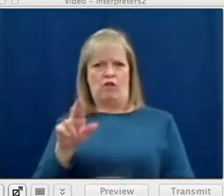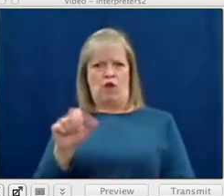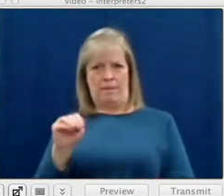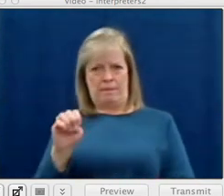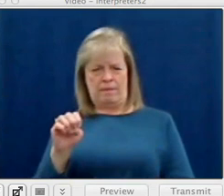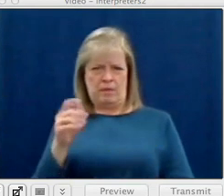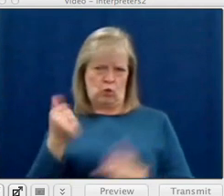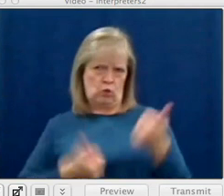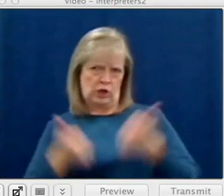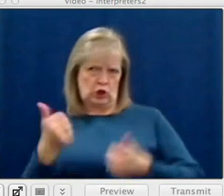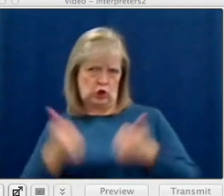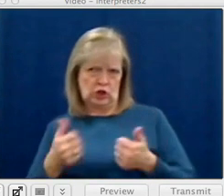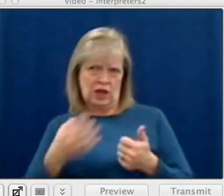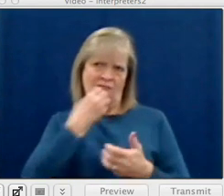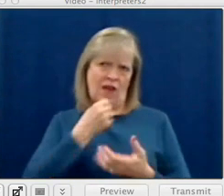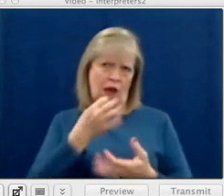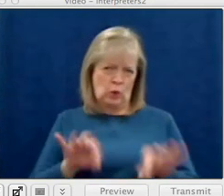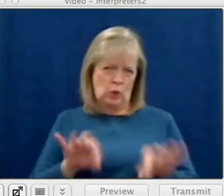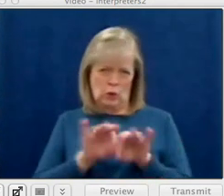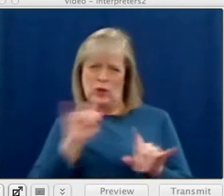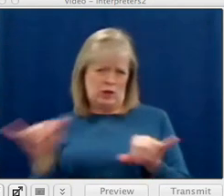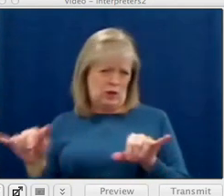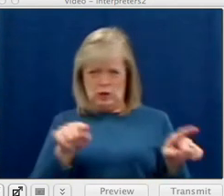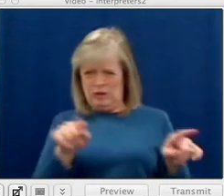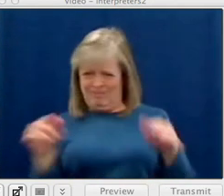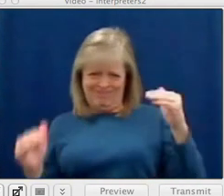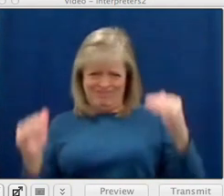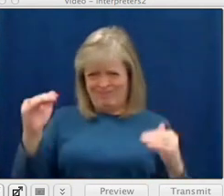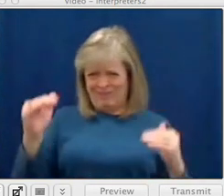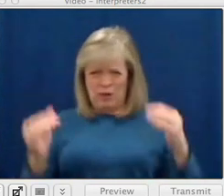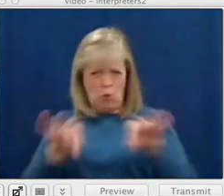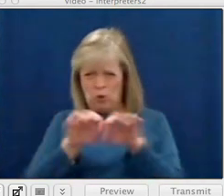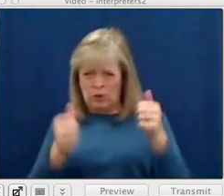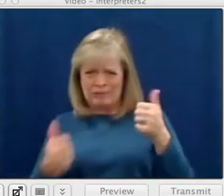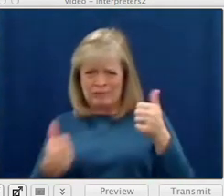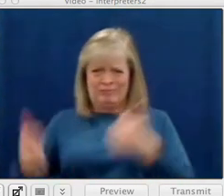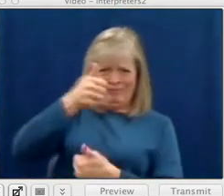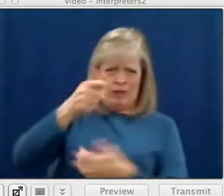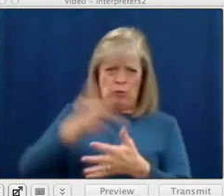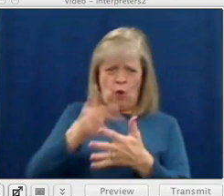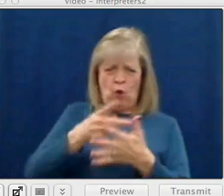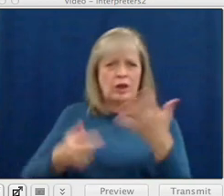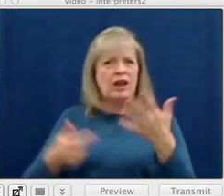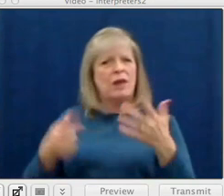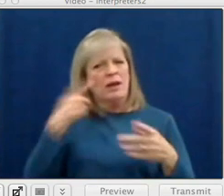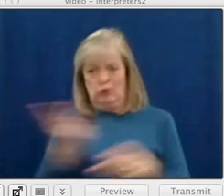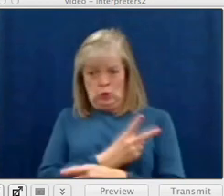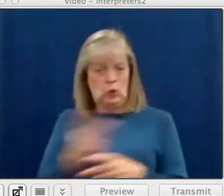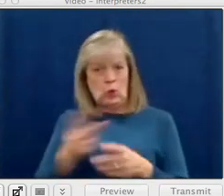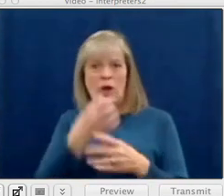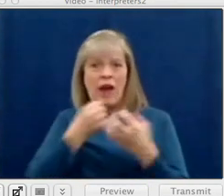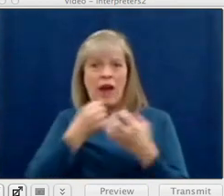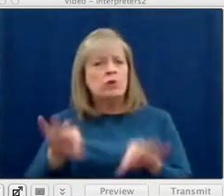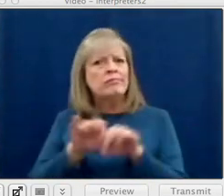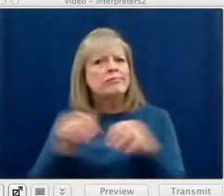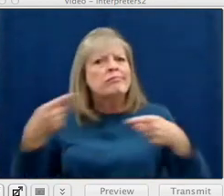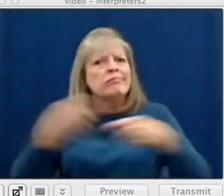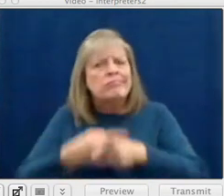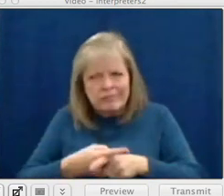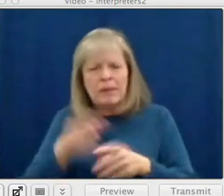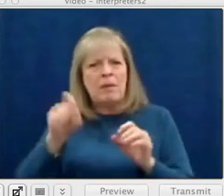deprioritization of incommensurable values, values that come into conflict with one another. In light